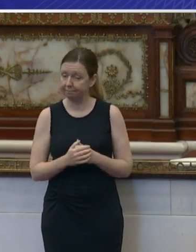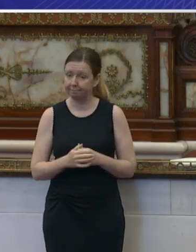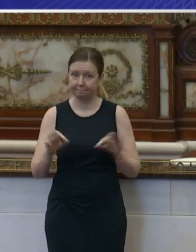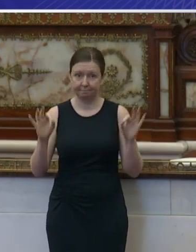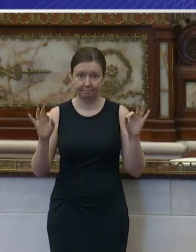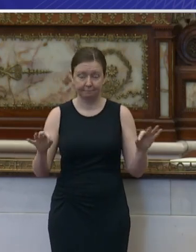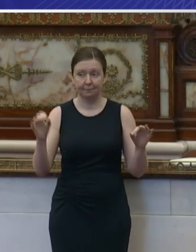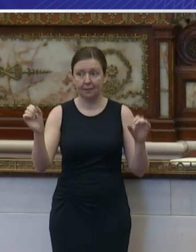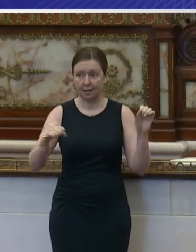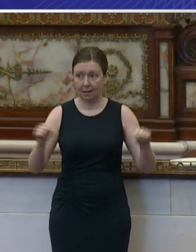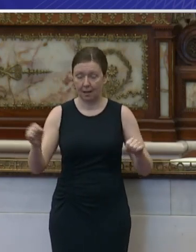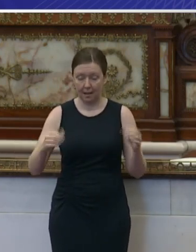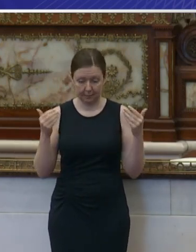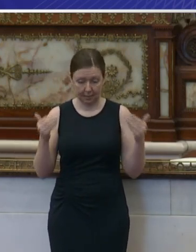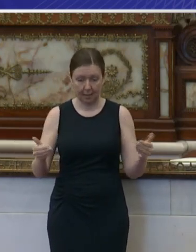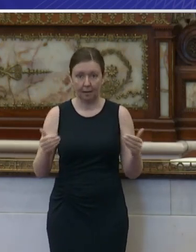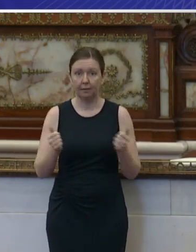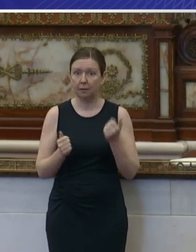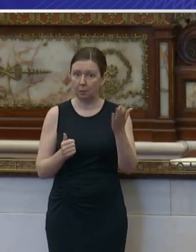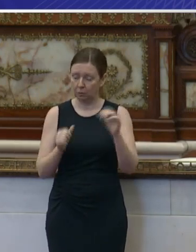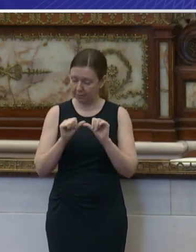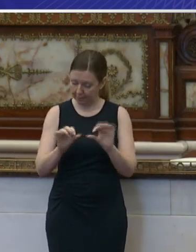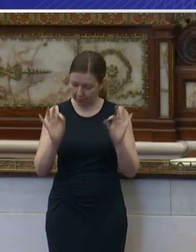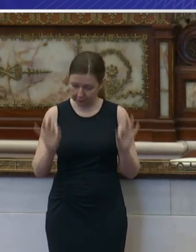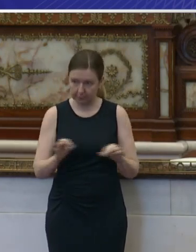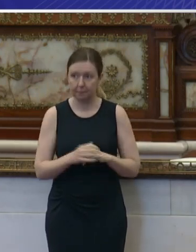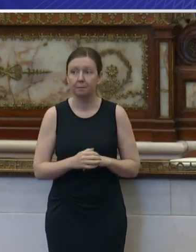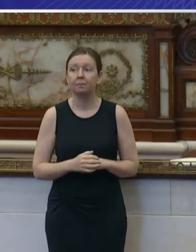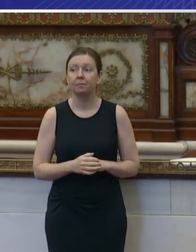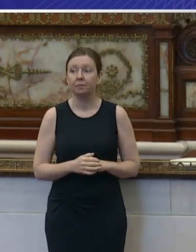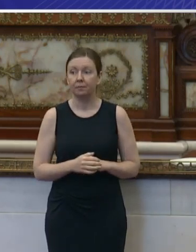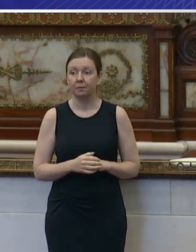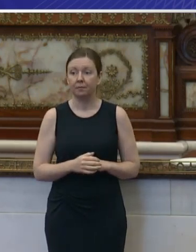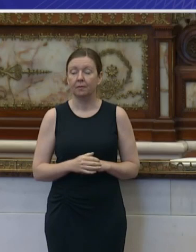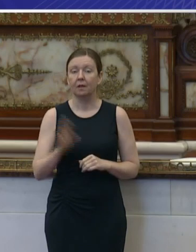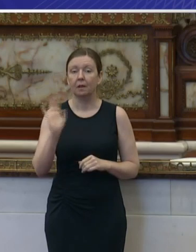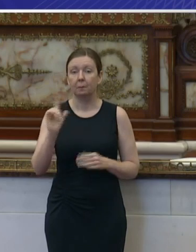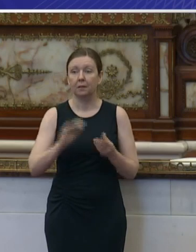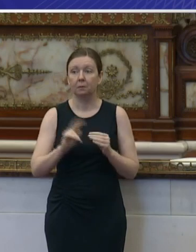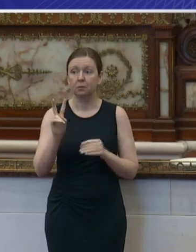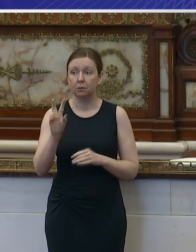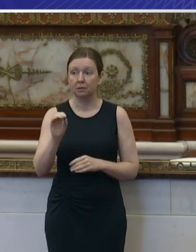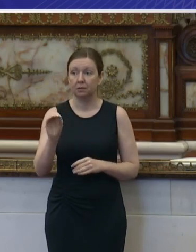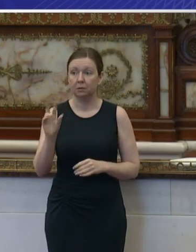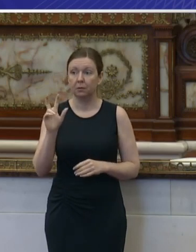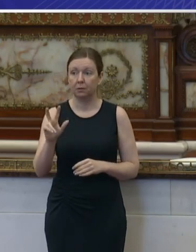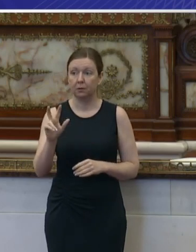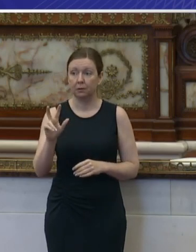Okay. The ayes have it, and the motion carries. And Bill number